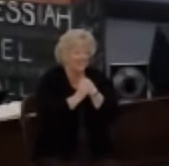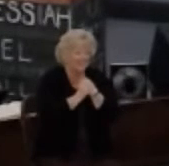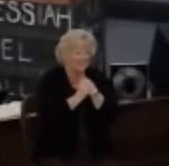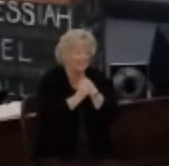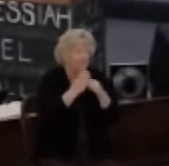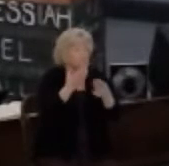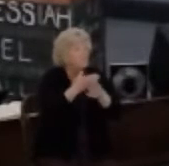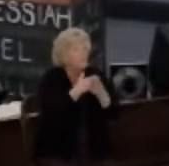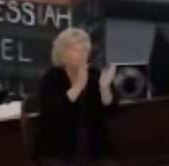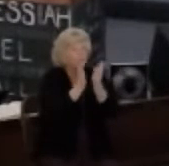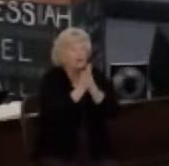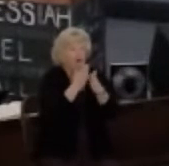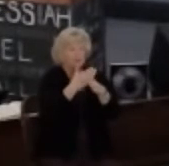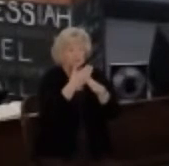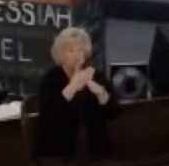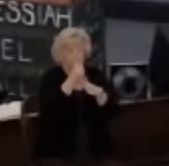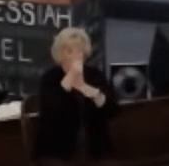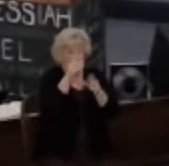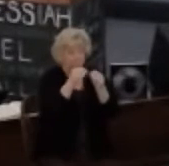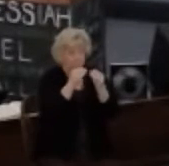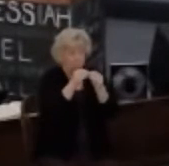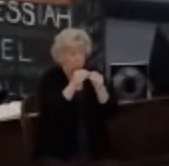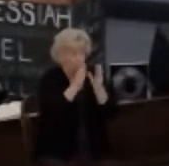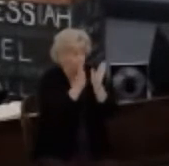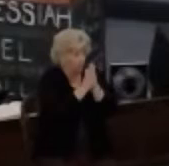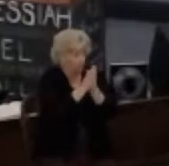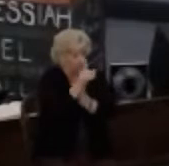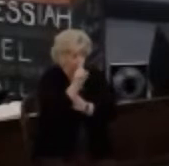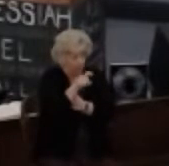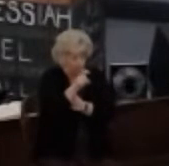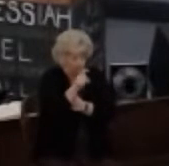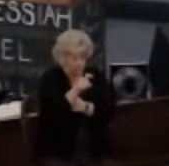before I pray, let me share one more prayer request with you.